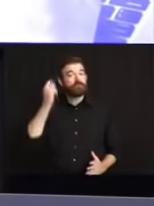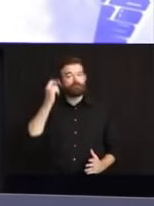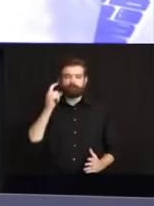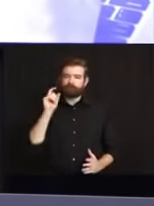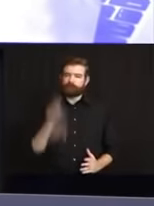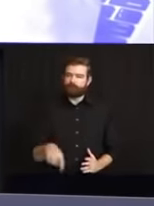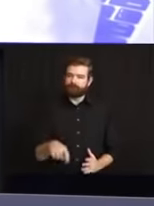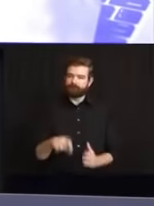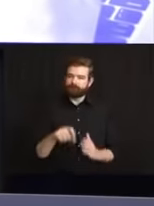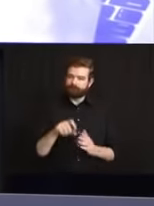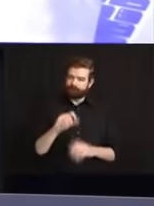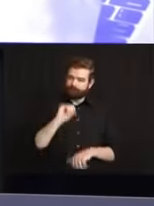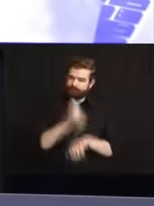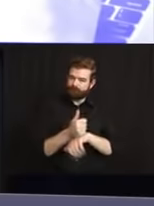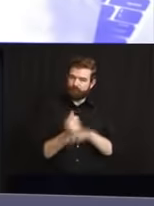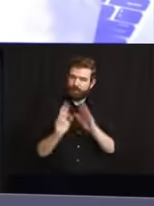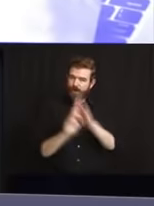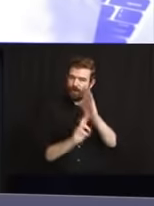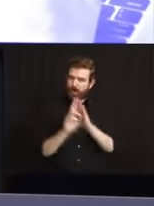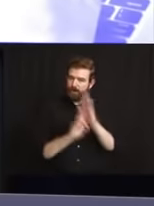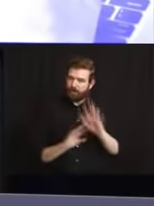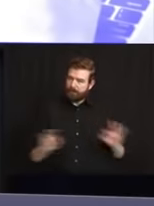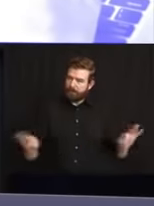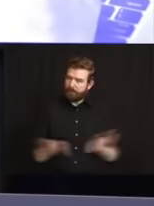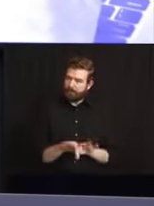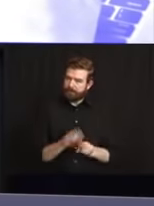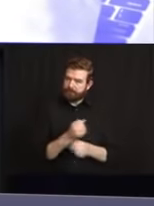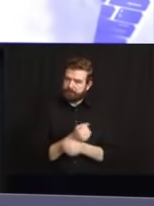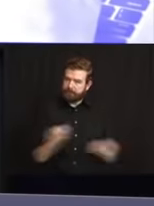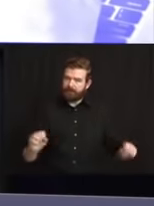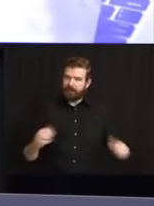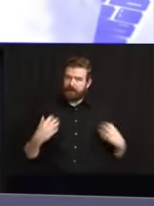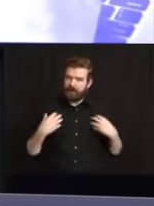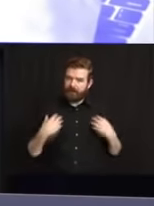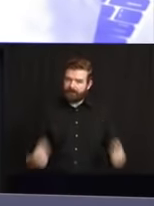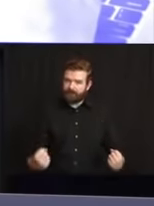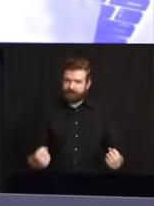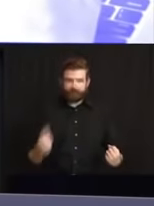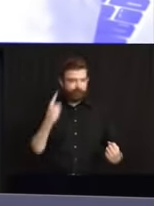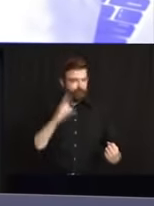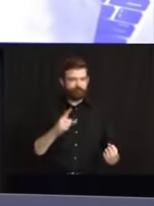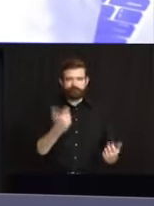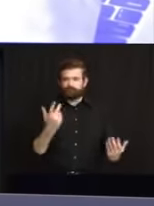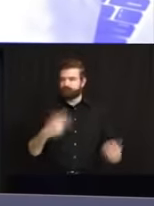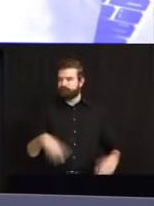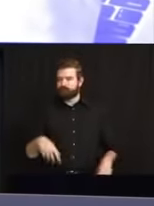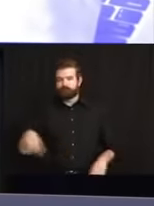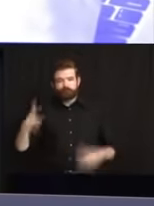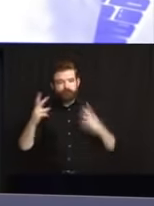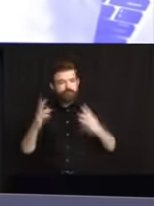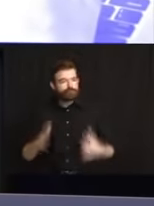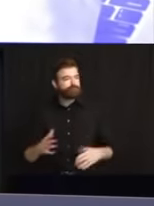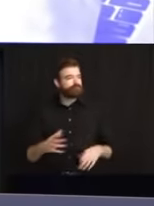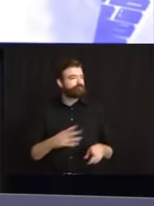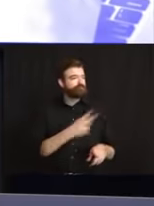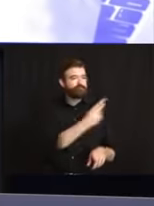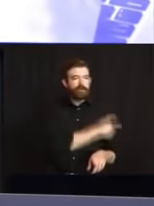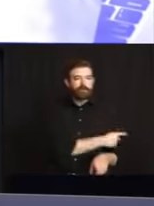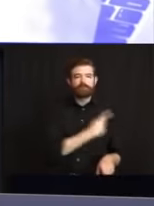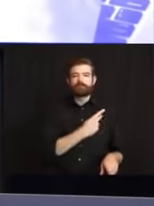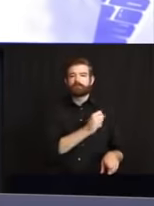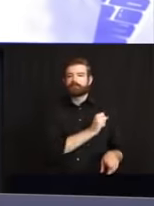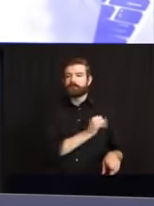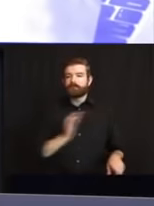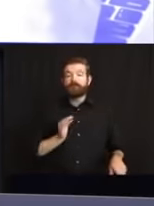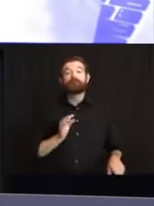and well-being of patients, their loved ones, and the hospital staff. All visitors must be 18 years of age or greater, except